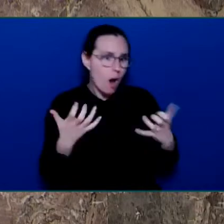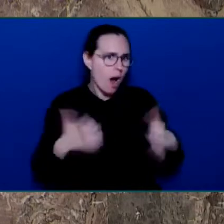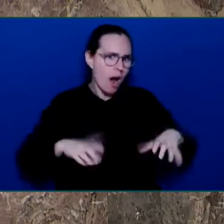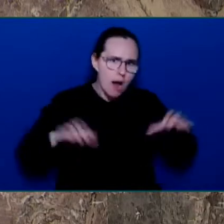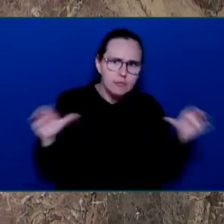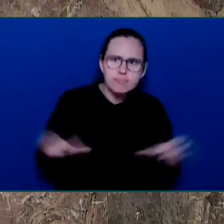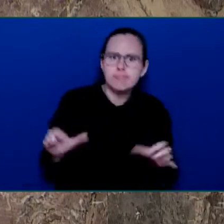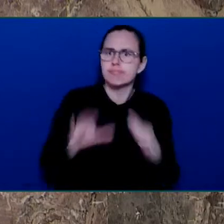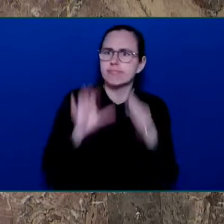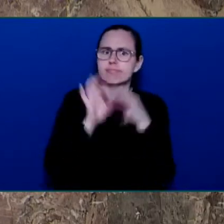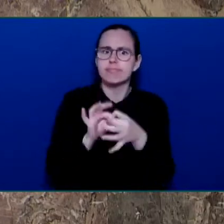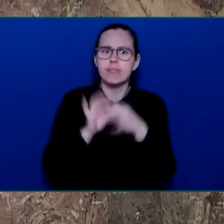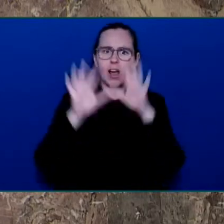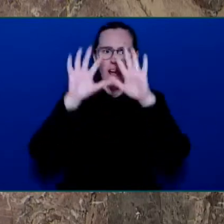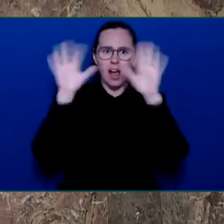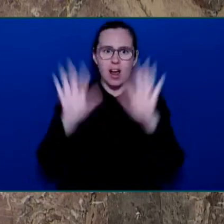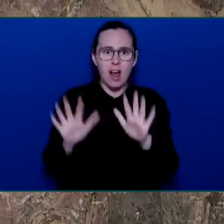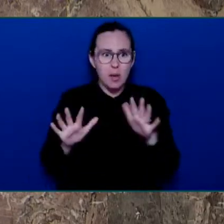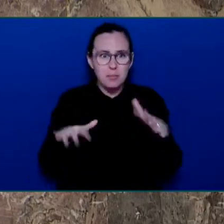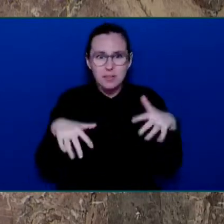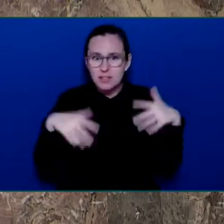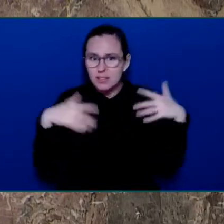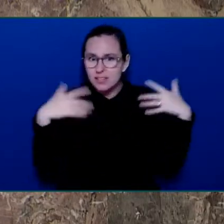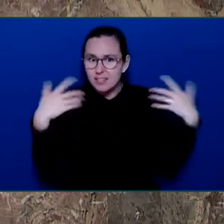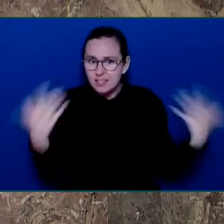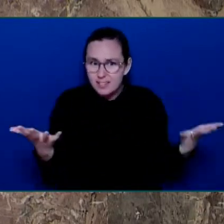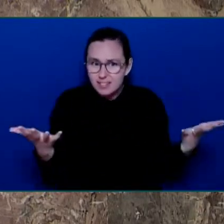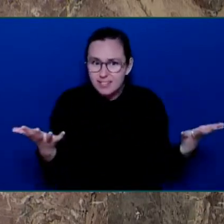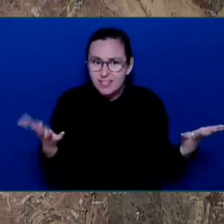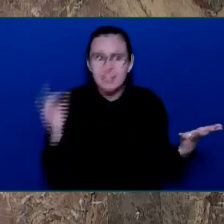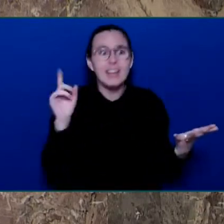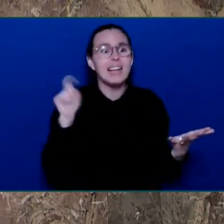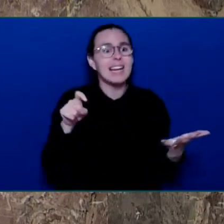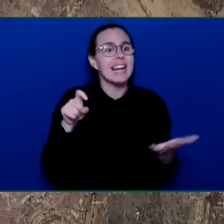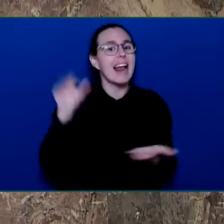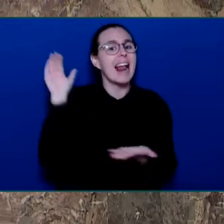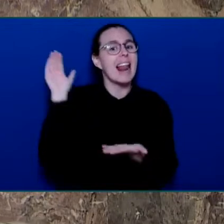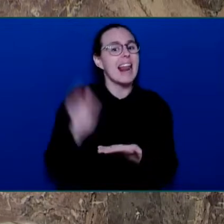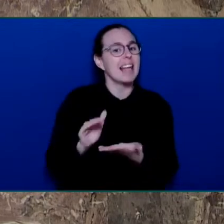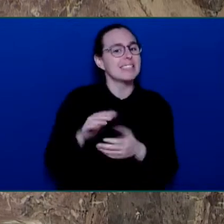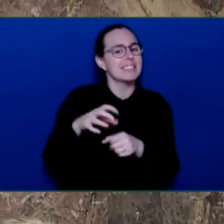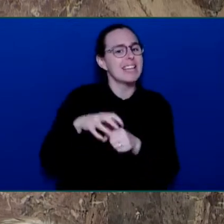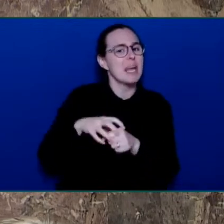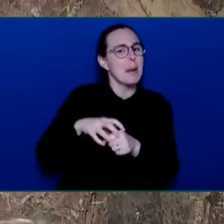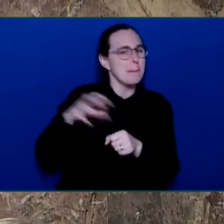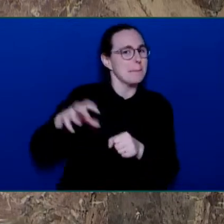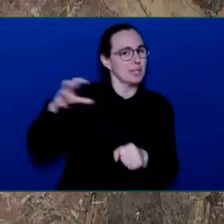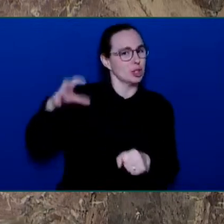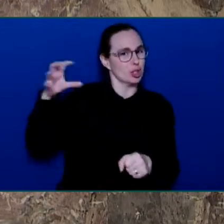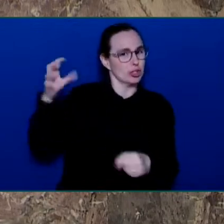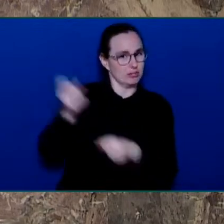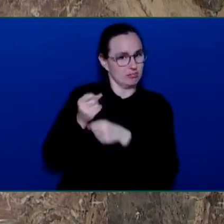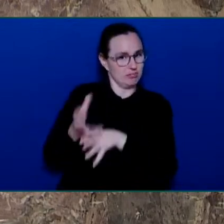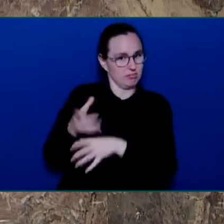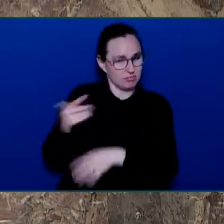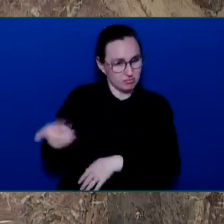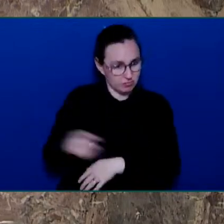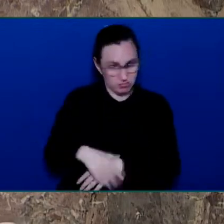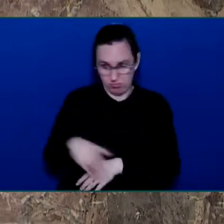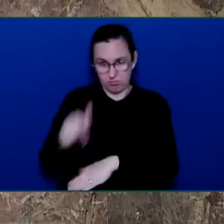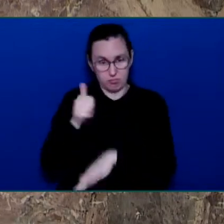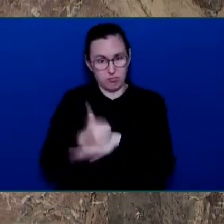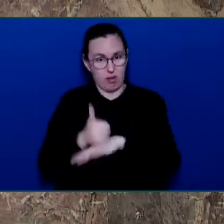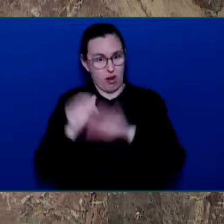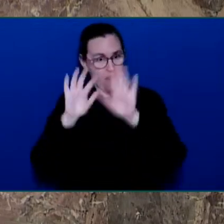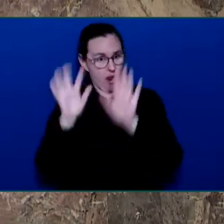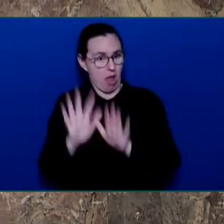to lower emissions, not only do we need a climate plan, we cannot afford to miss the economic